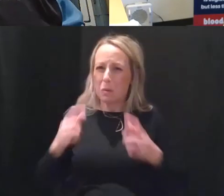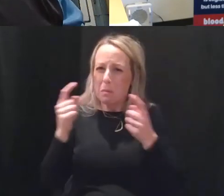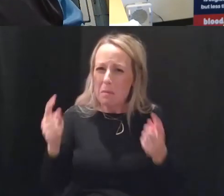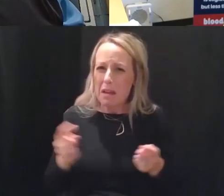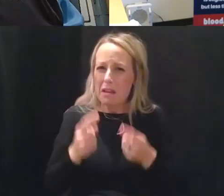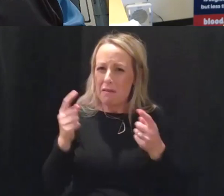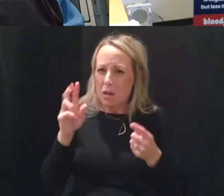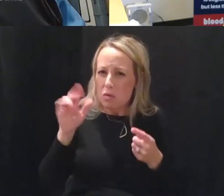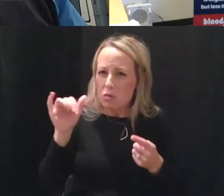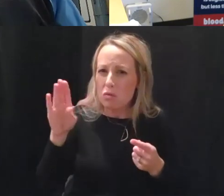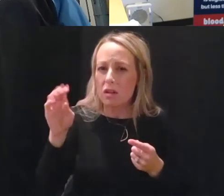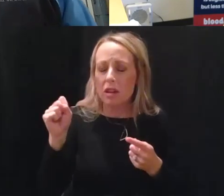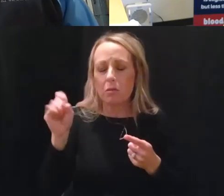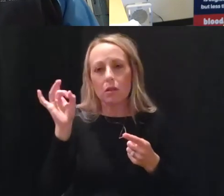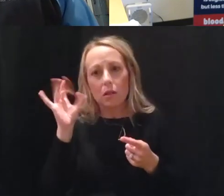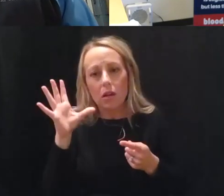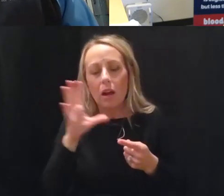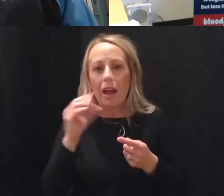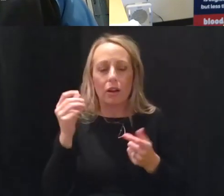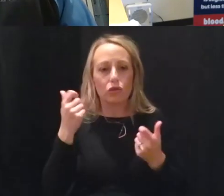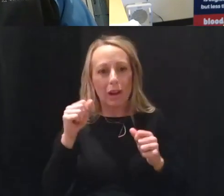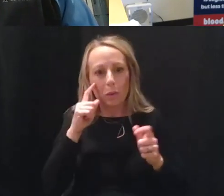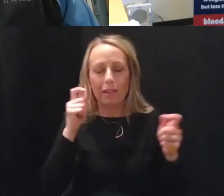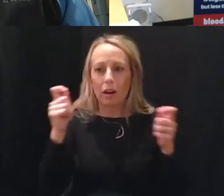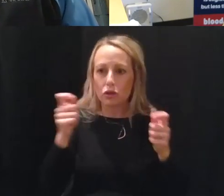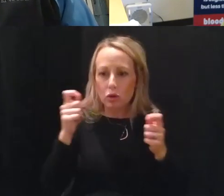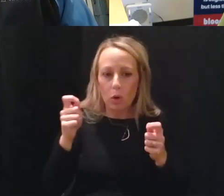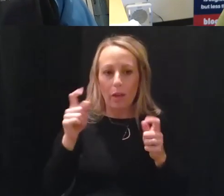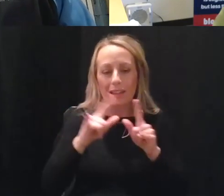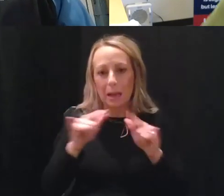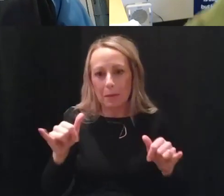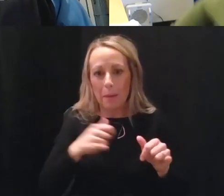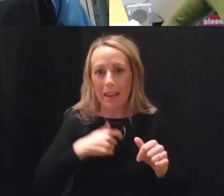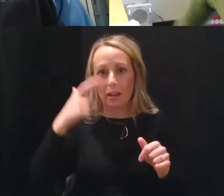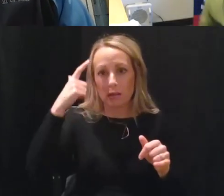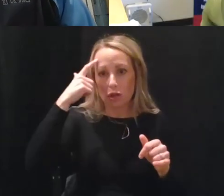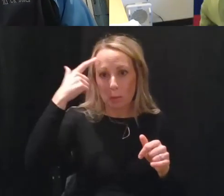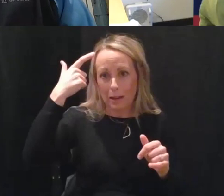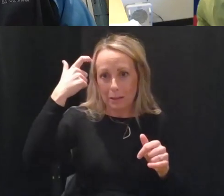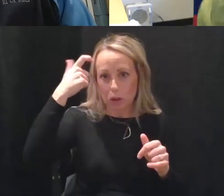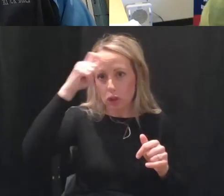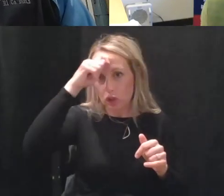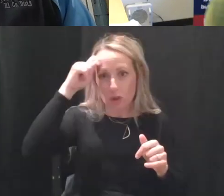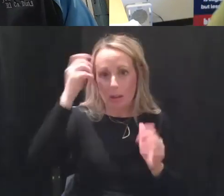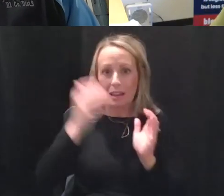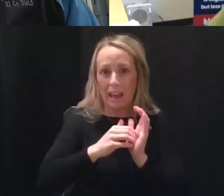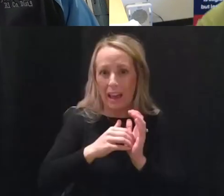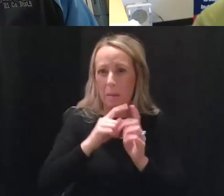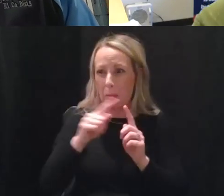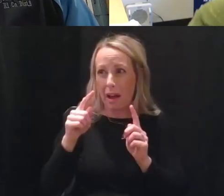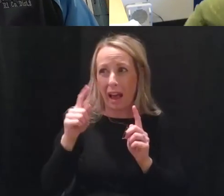So we were trying to get that under control. At the same time, they'd taken my temperature again, and don't quote this, but I want to say it